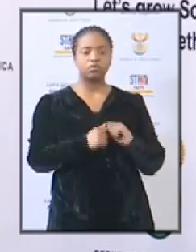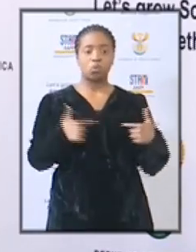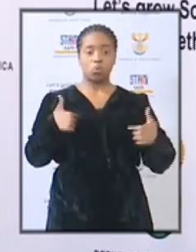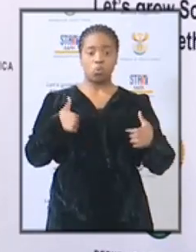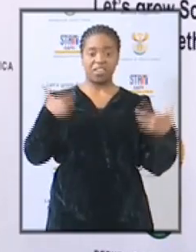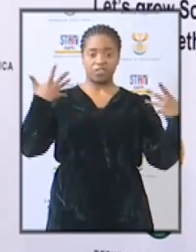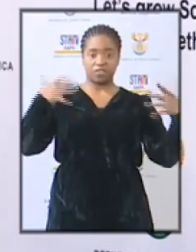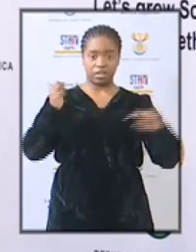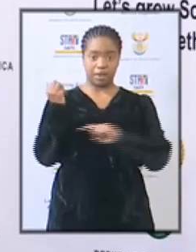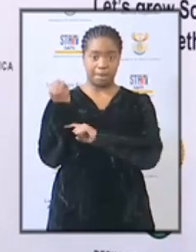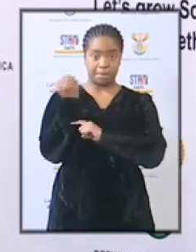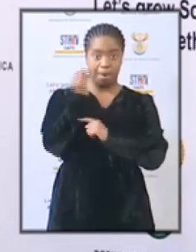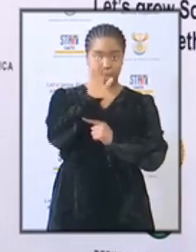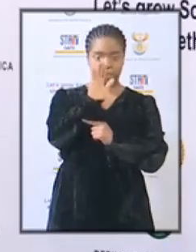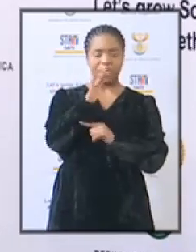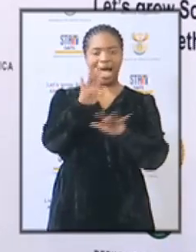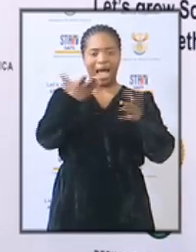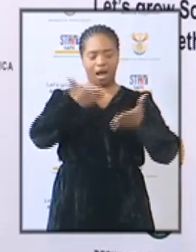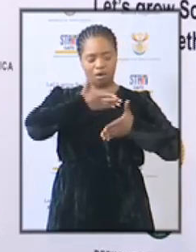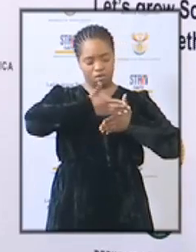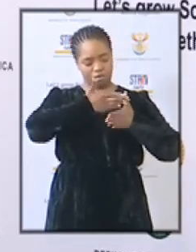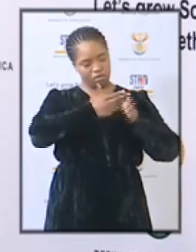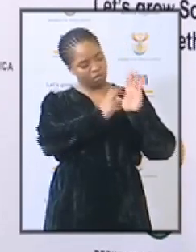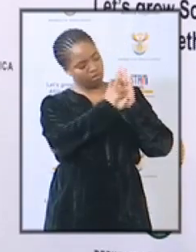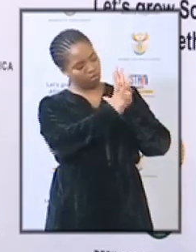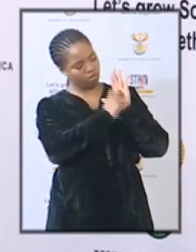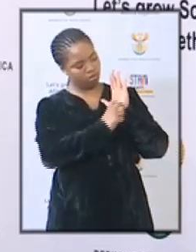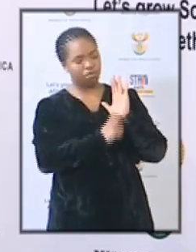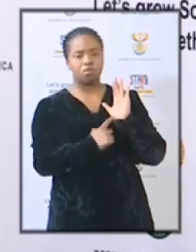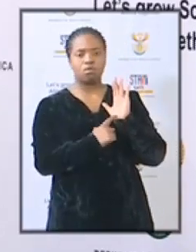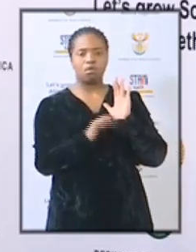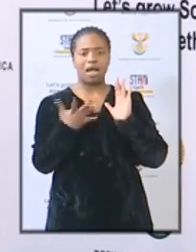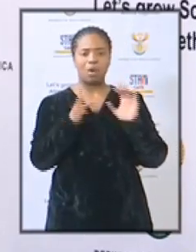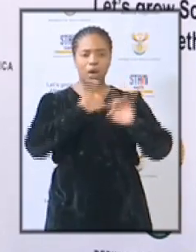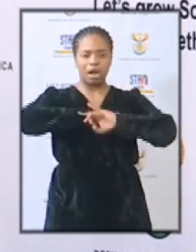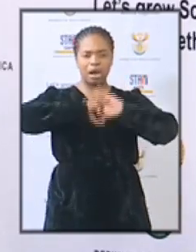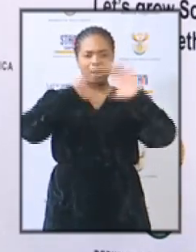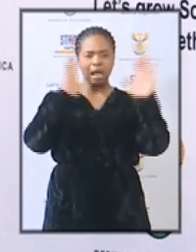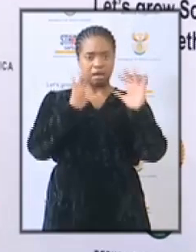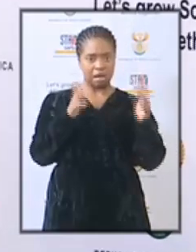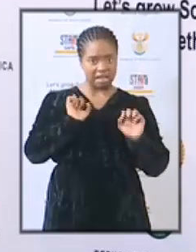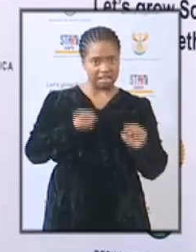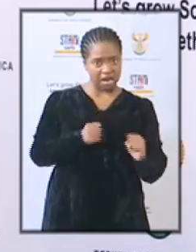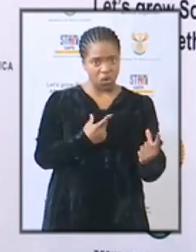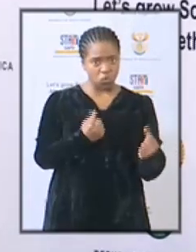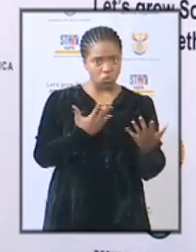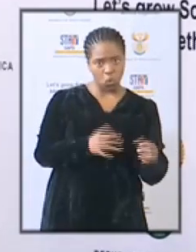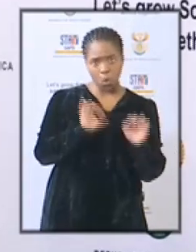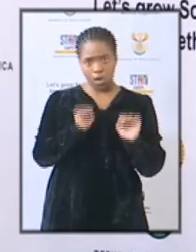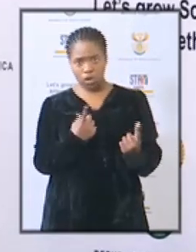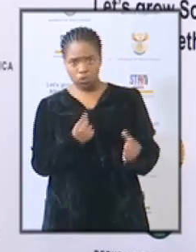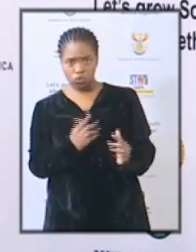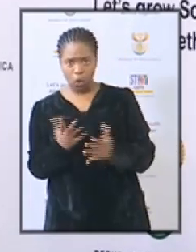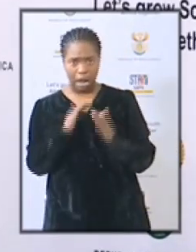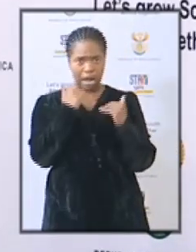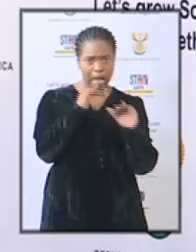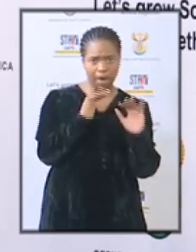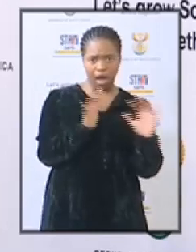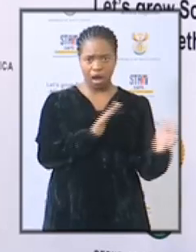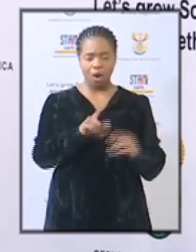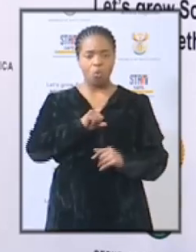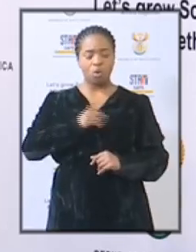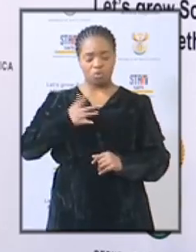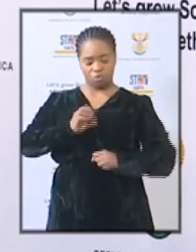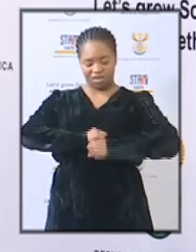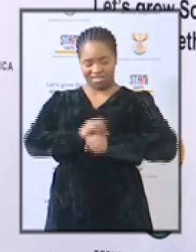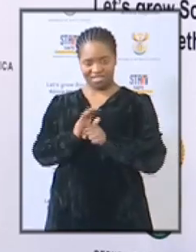directions for the tourism sector to provide further clarity on the existing regulations issued to limit the spread of the